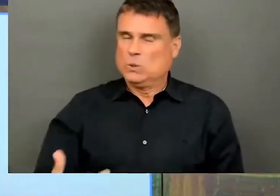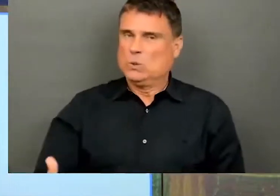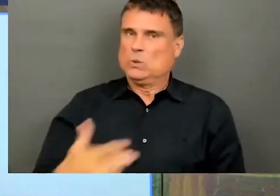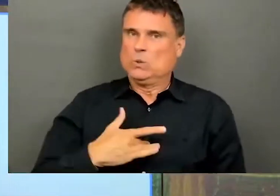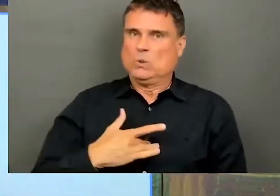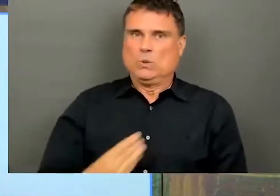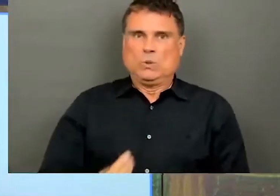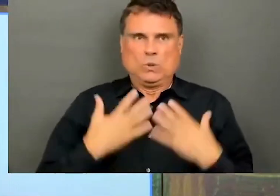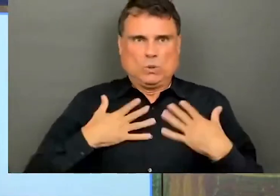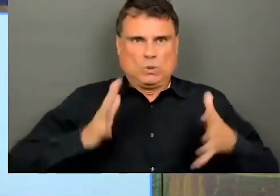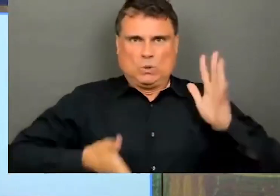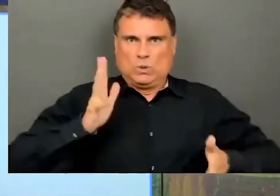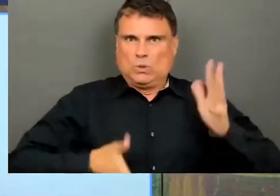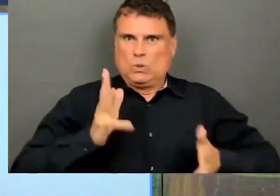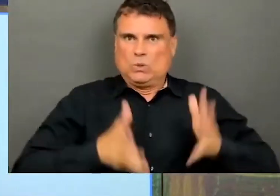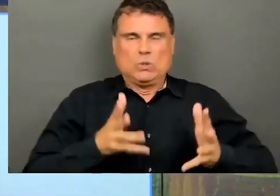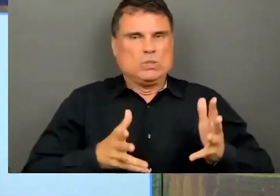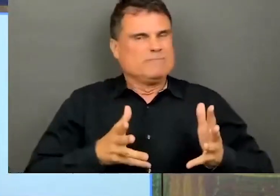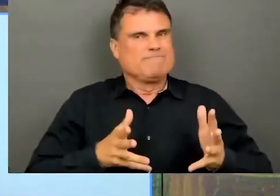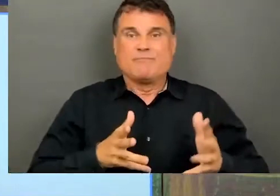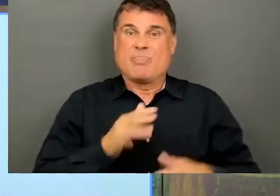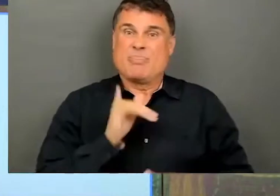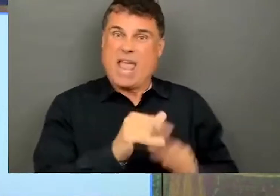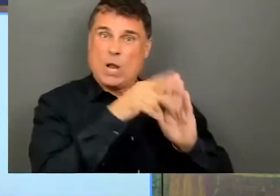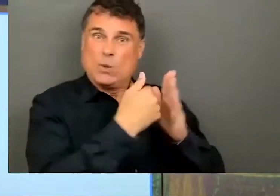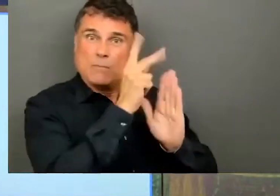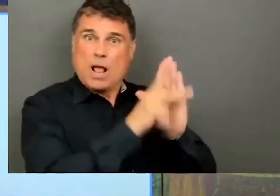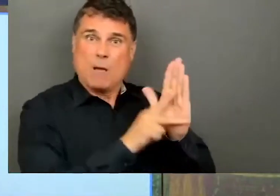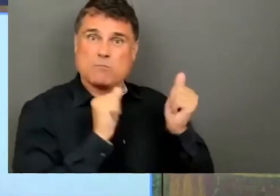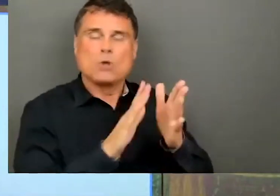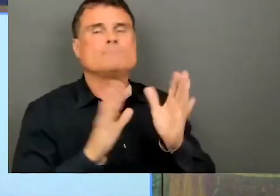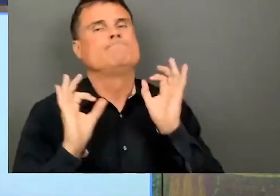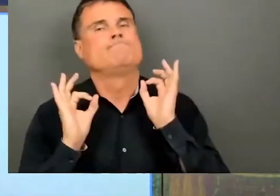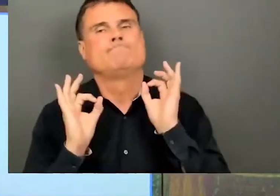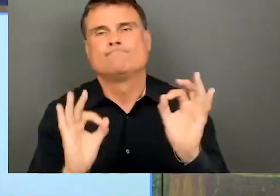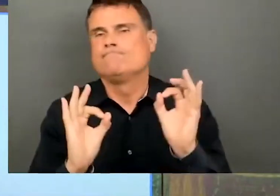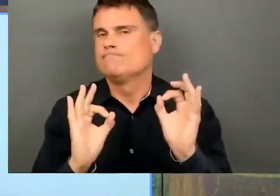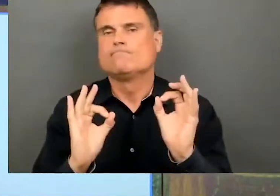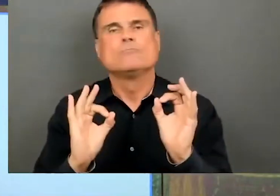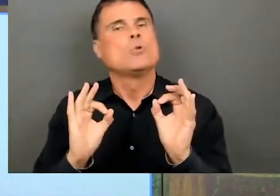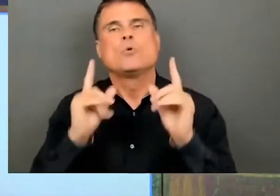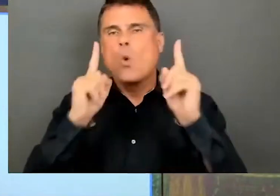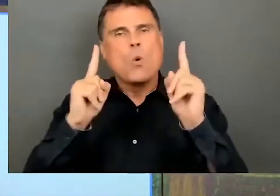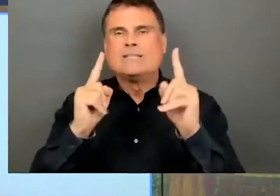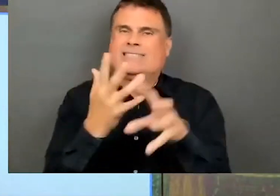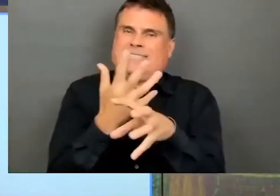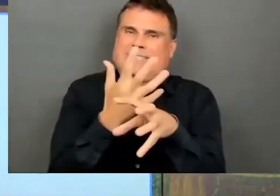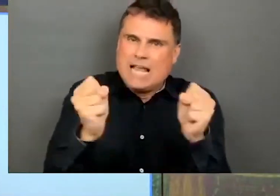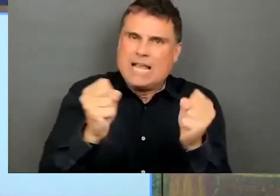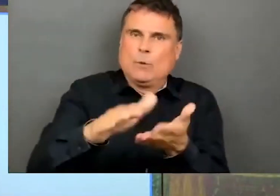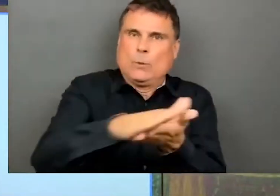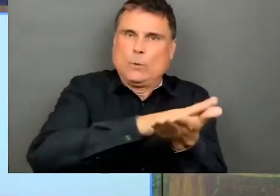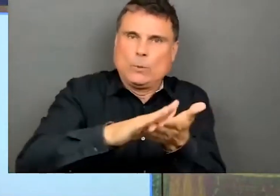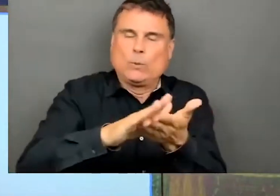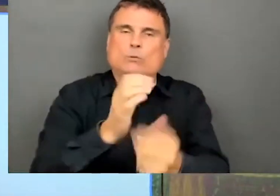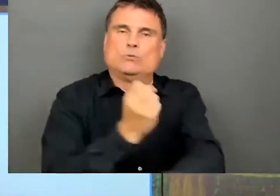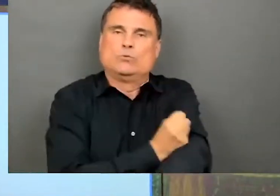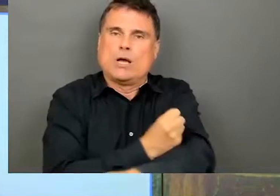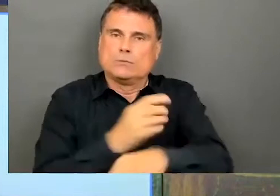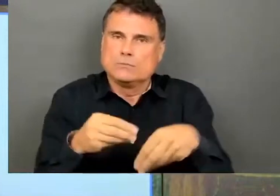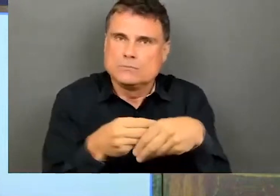access to safer pharmaceutical alternatives, as well as improve access to a range of community-based, culturally